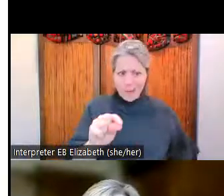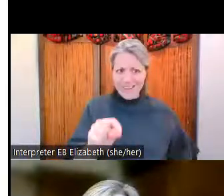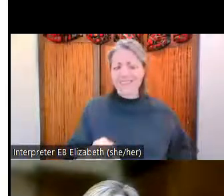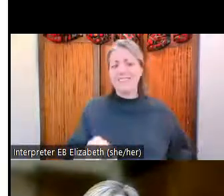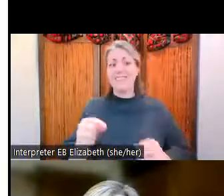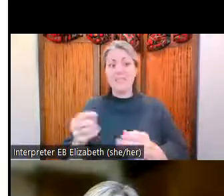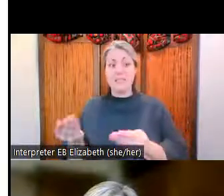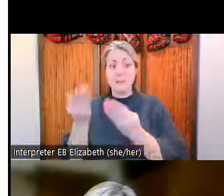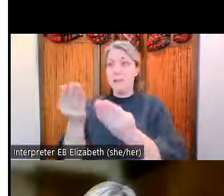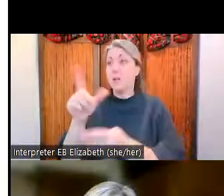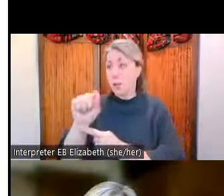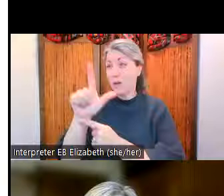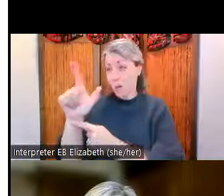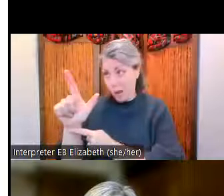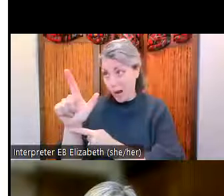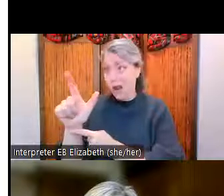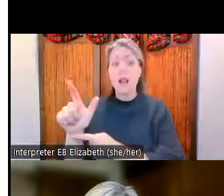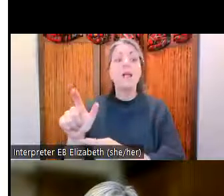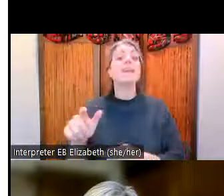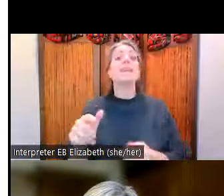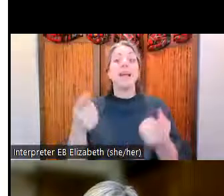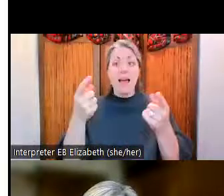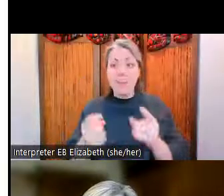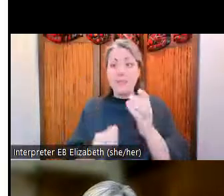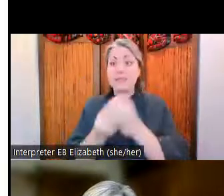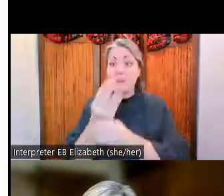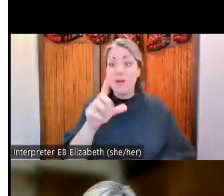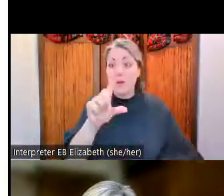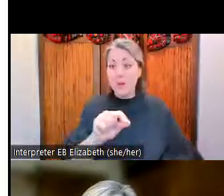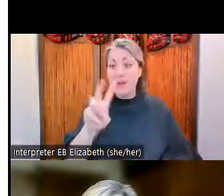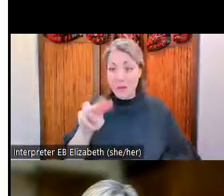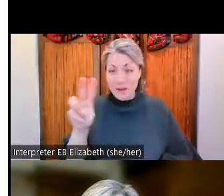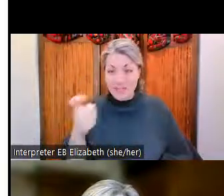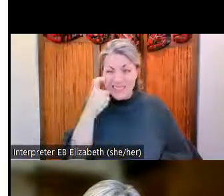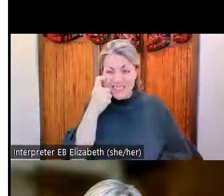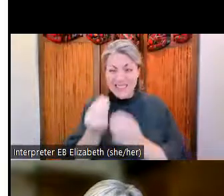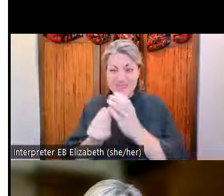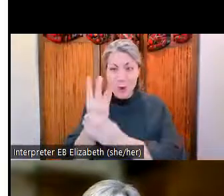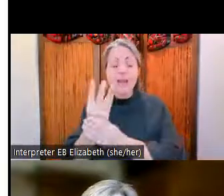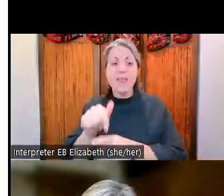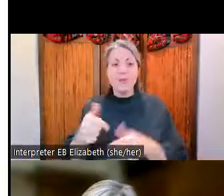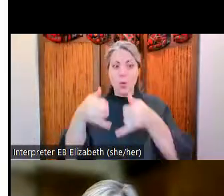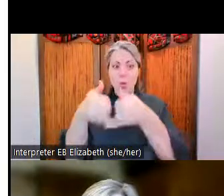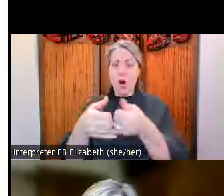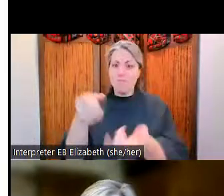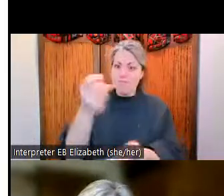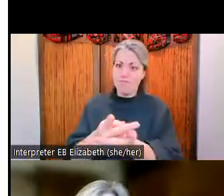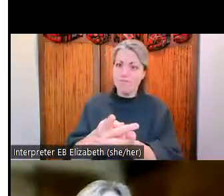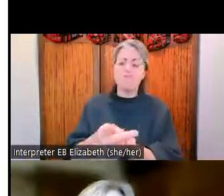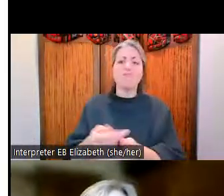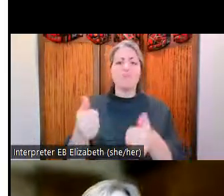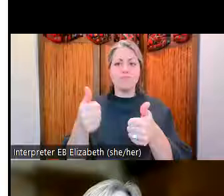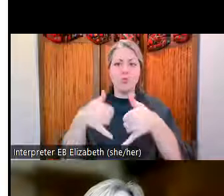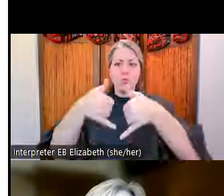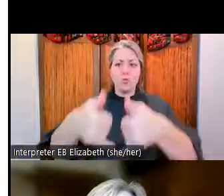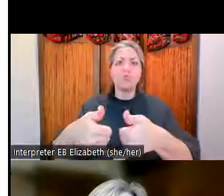2021, and we found out in the spring of 2022 that this award had been granted to this network